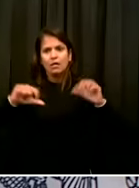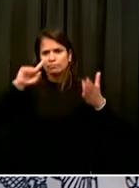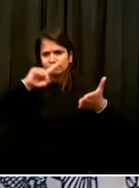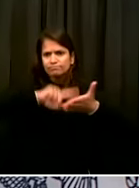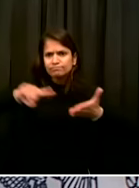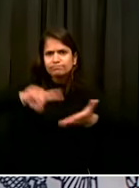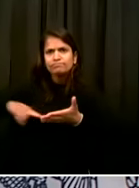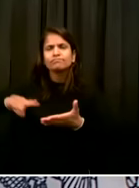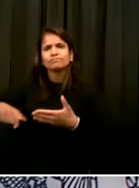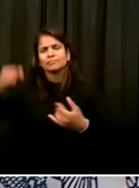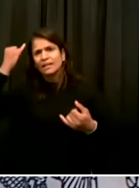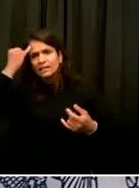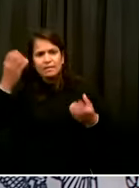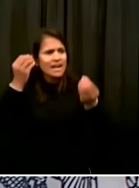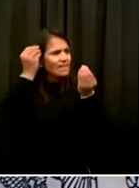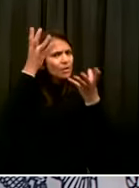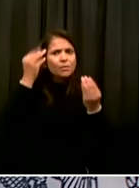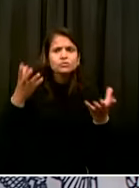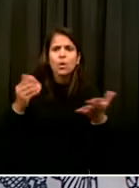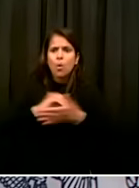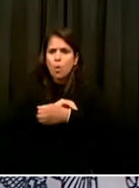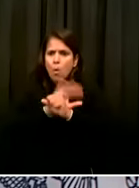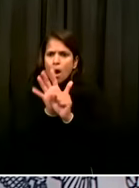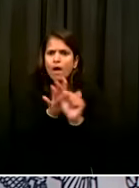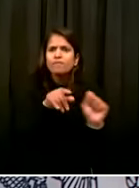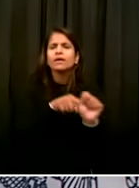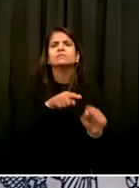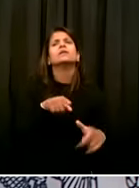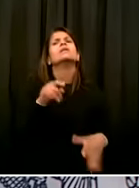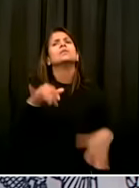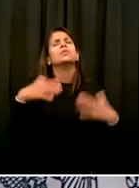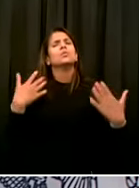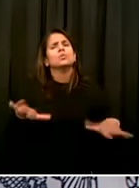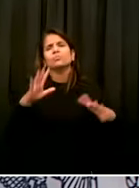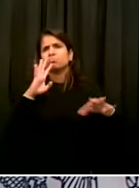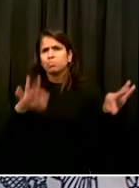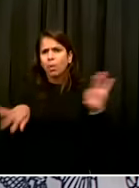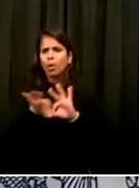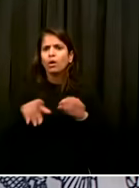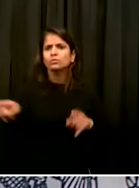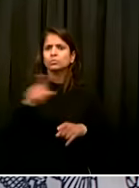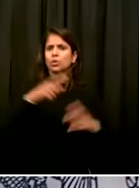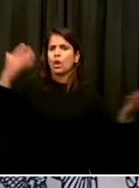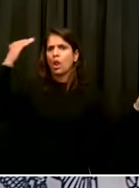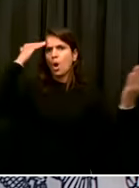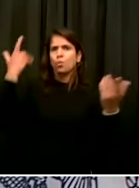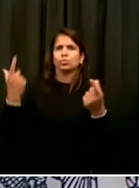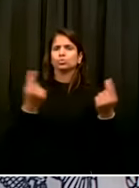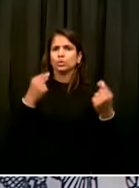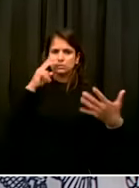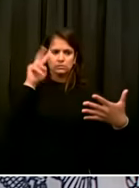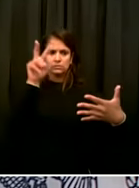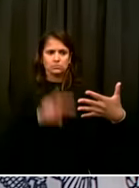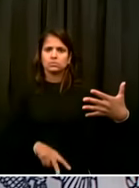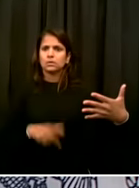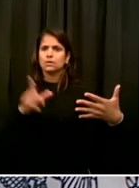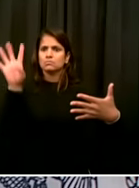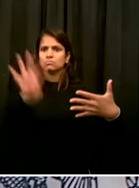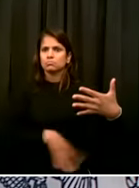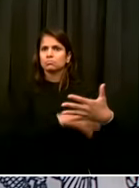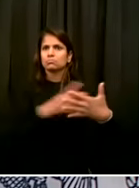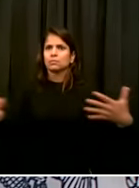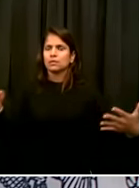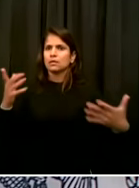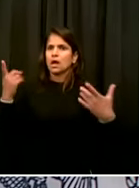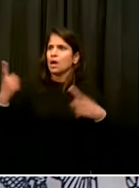lot to like about data. And there are some voices in this country trying to deny the power of science and